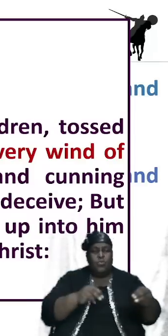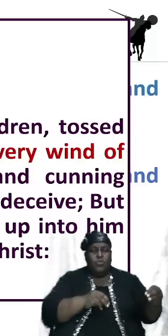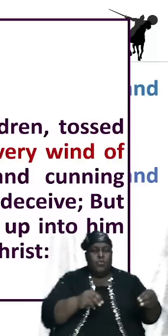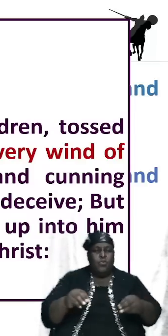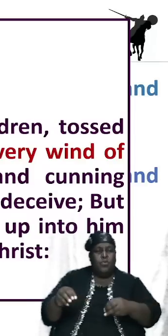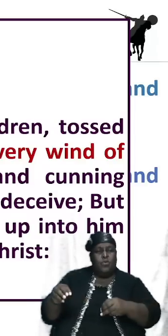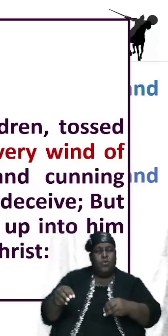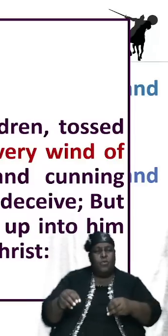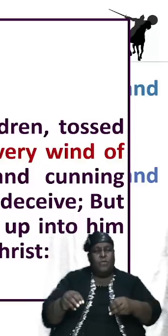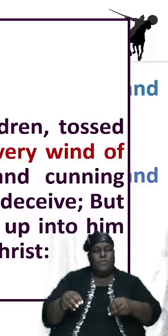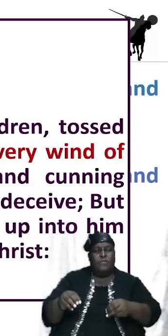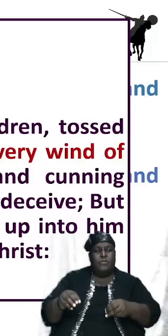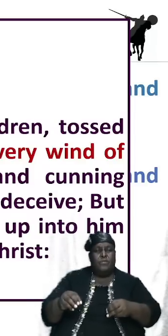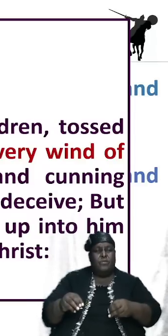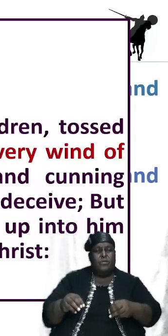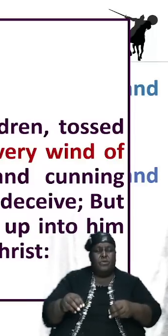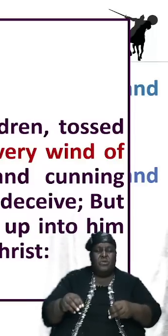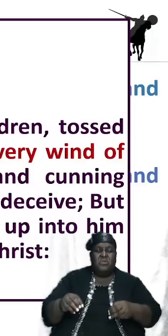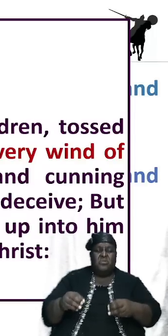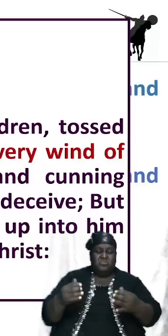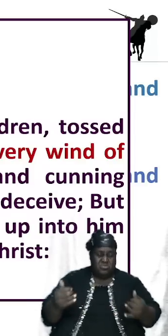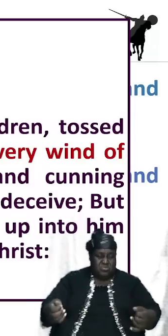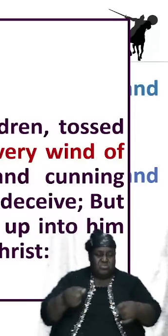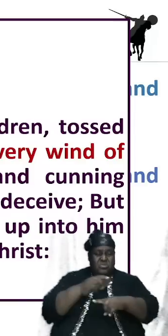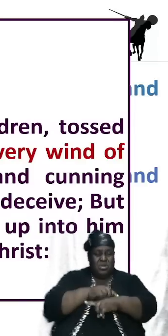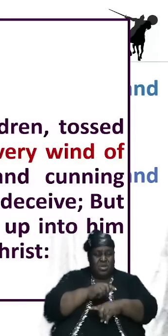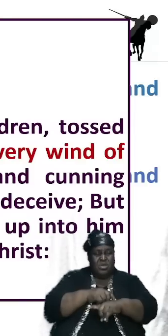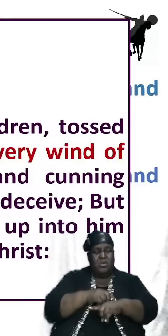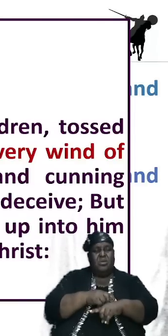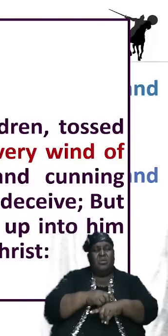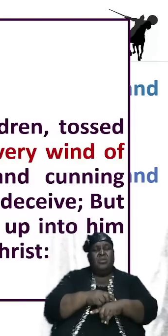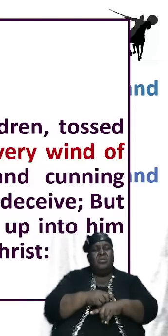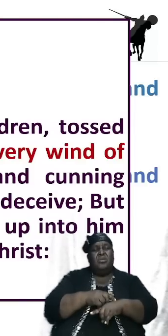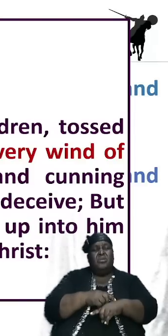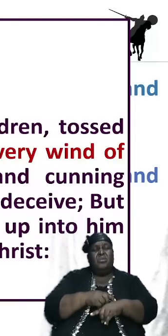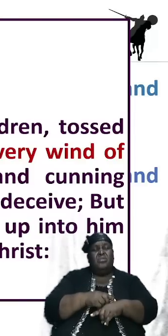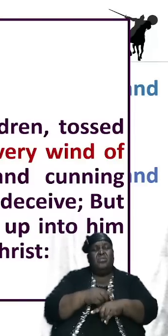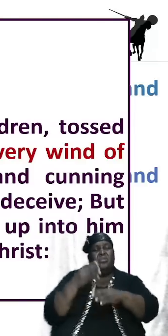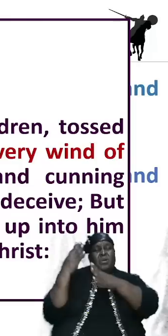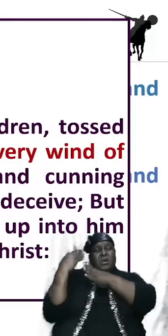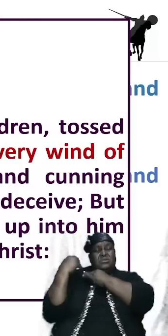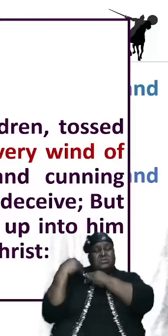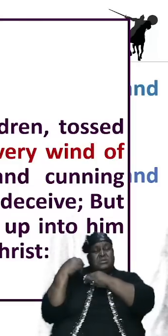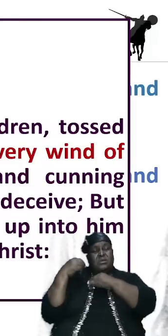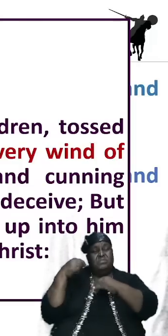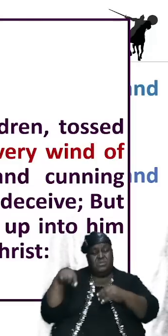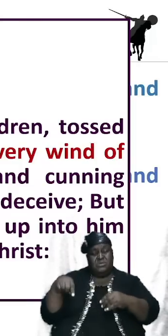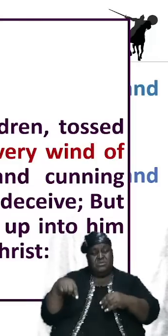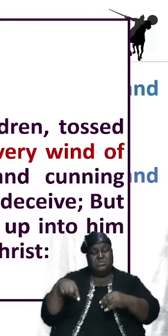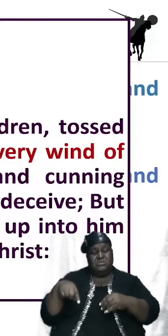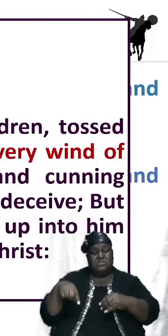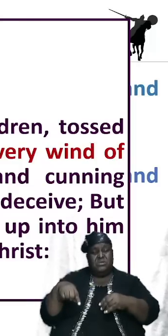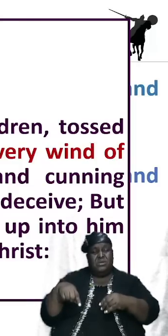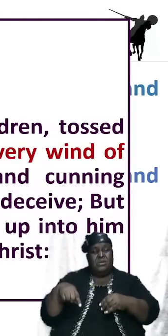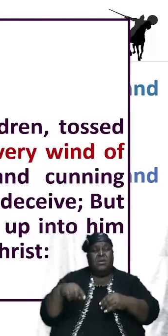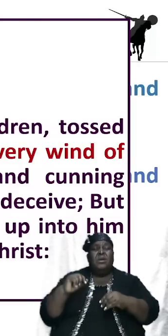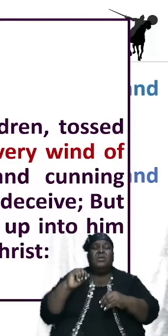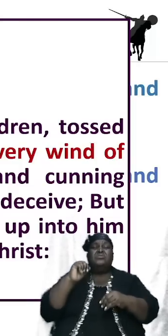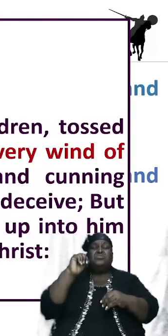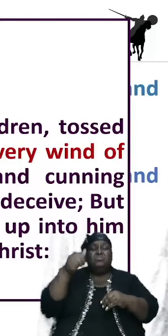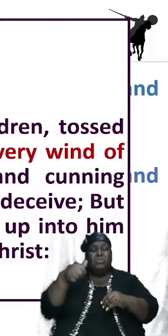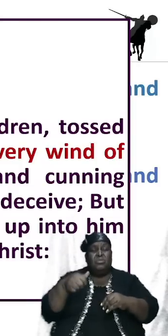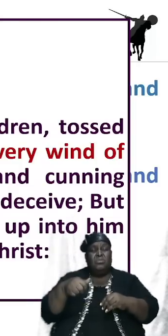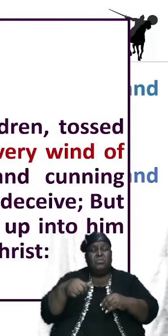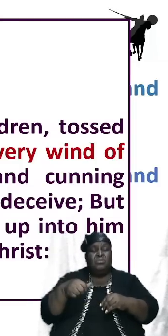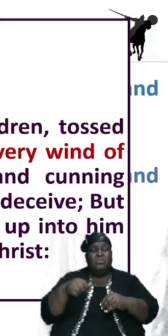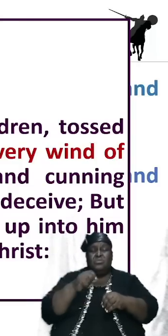today you accept this and tomorrow you're on the other side of the fence. We don't know. Amen. But when you are grounded in sound doctrine, amen, you